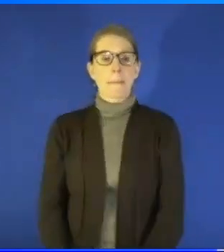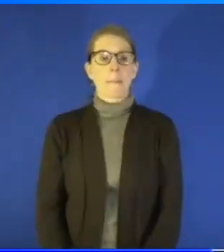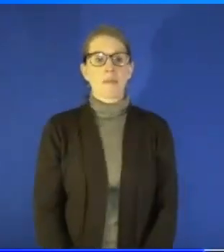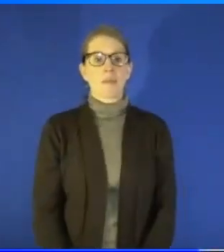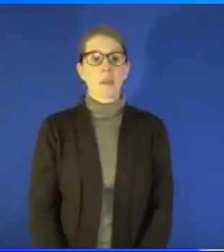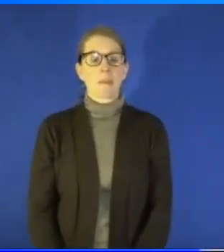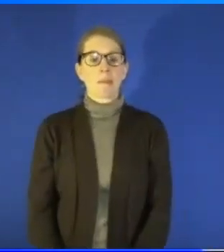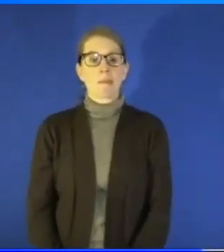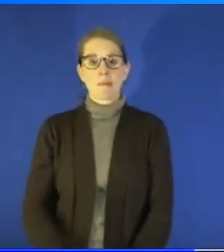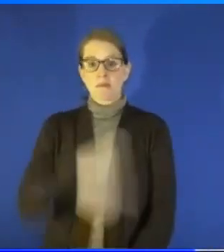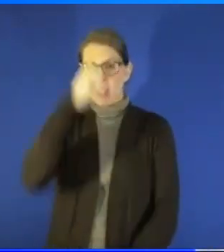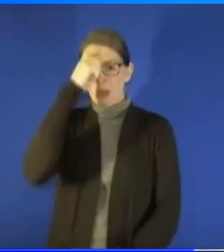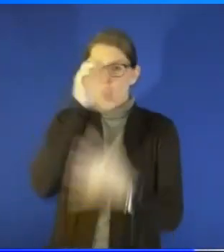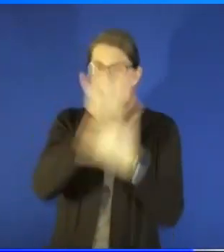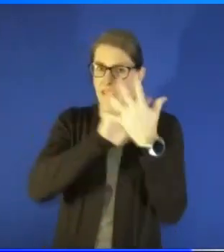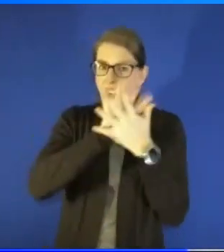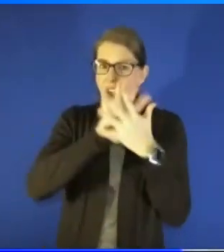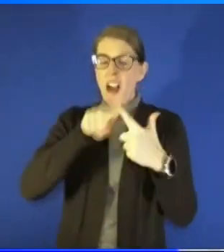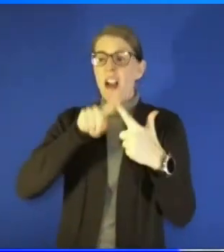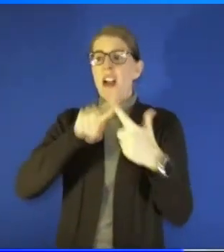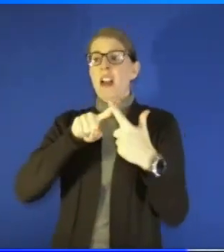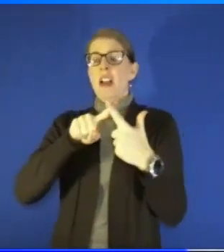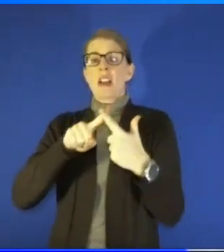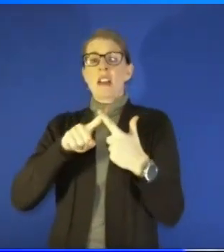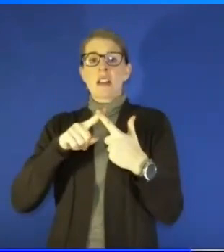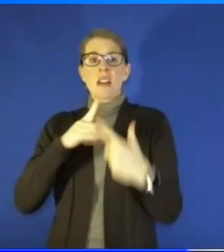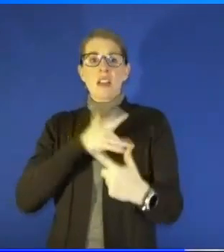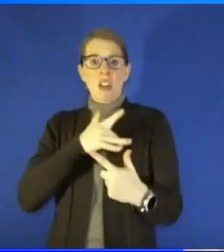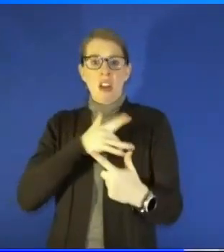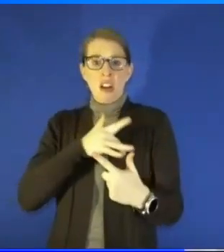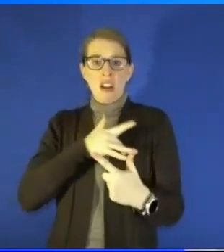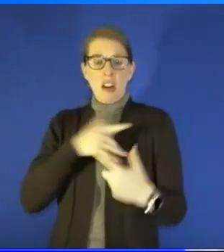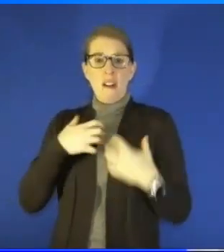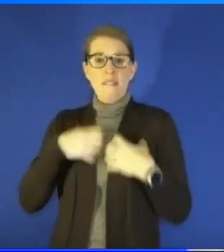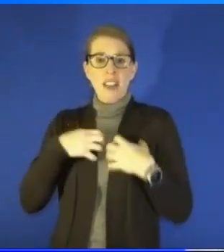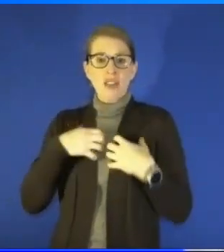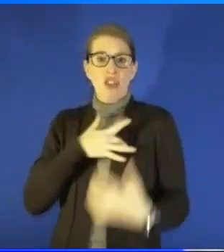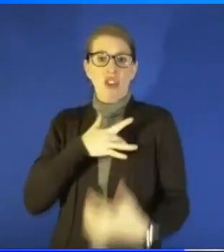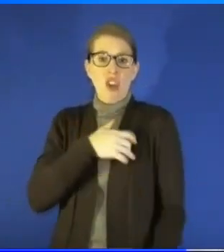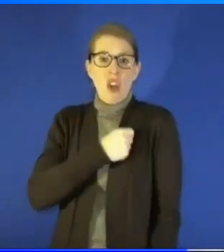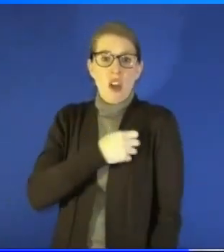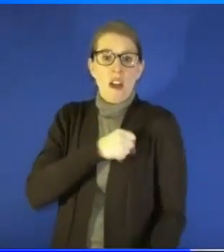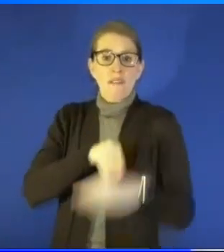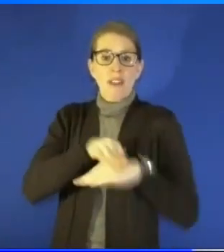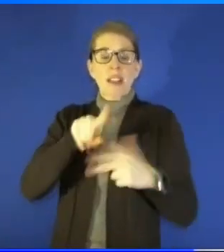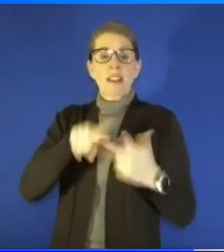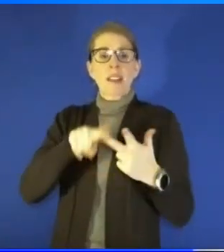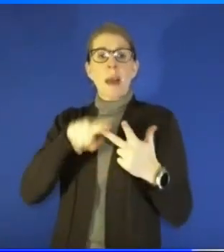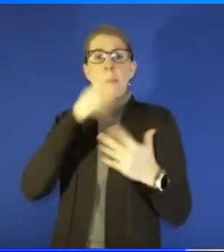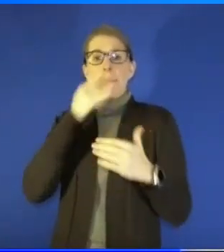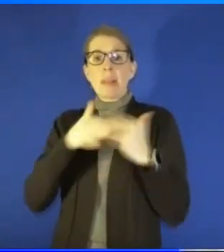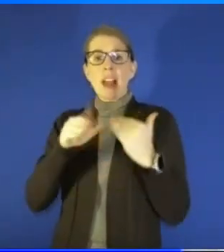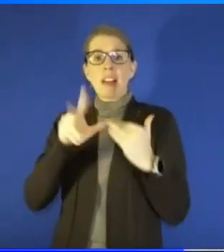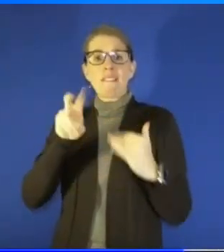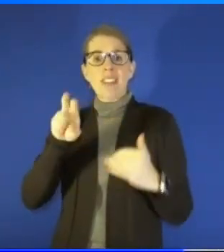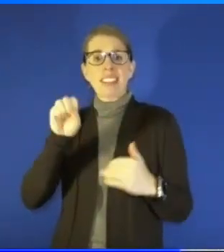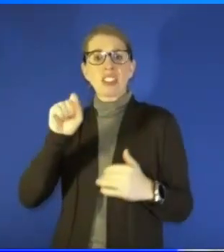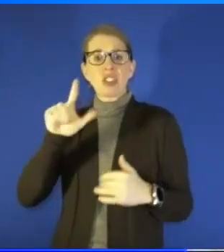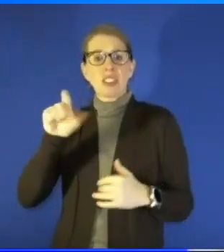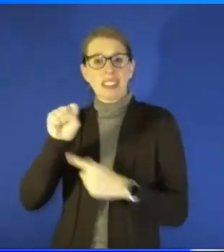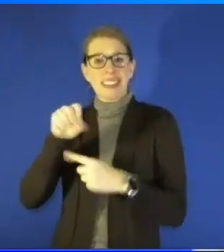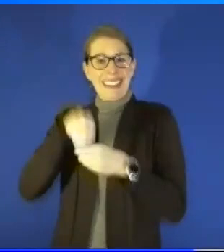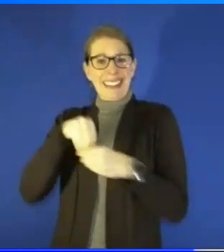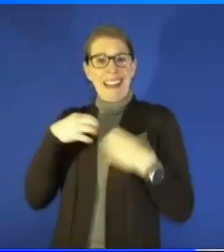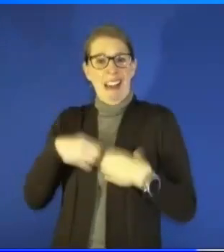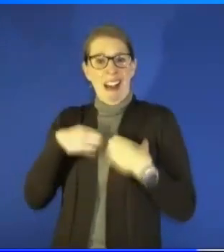brain fog, the cardiovascular effects on the heart and the blood vessels in the lungs, the patients that have shortness